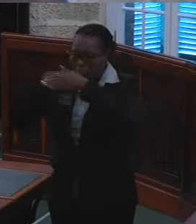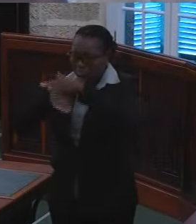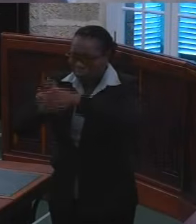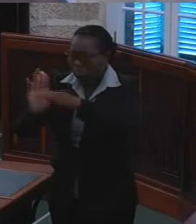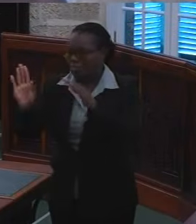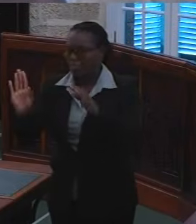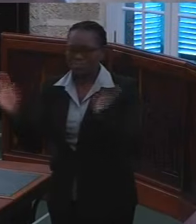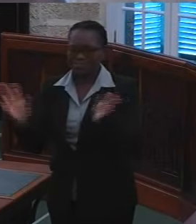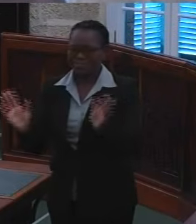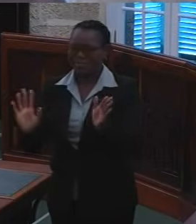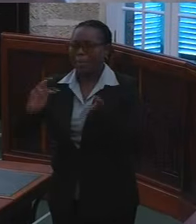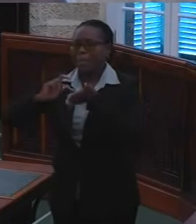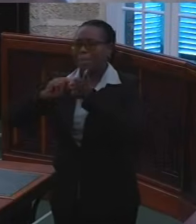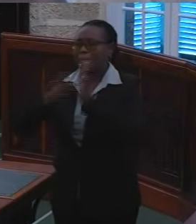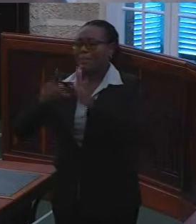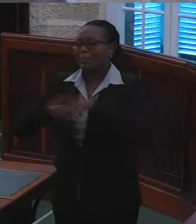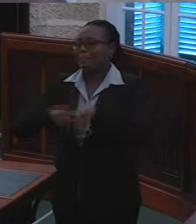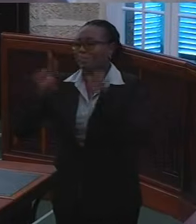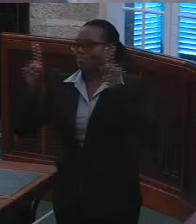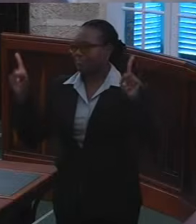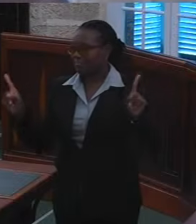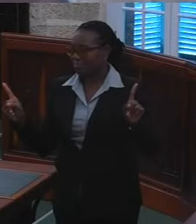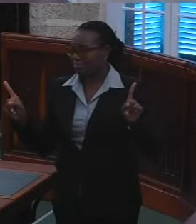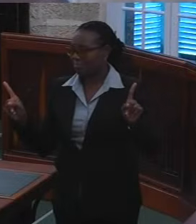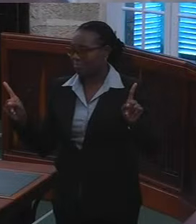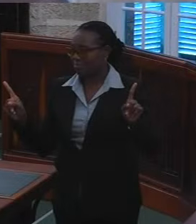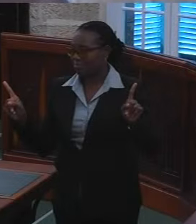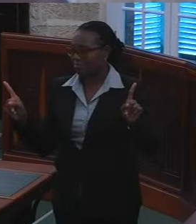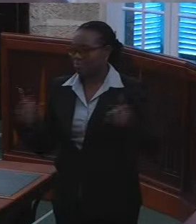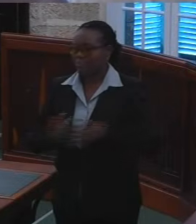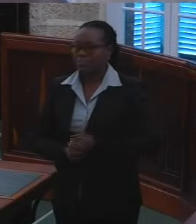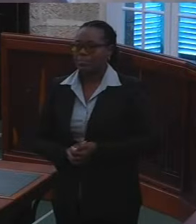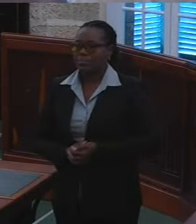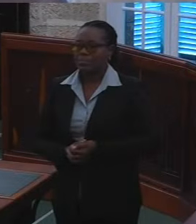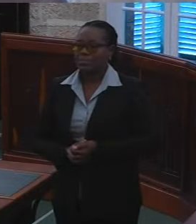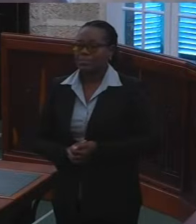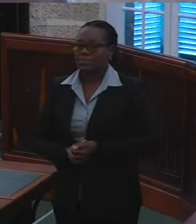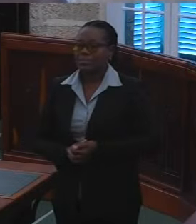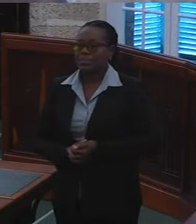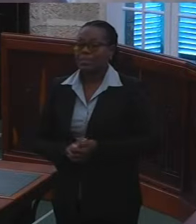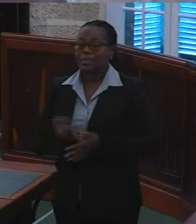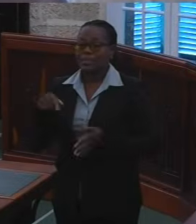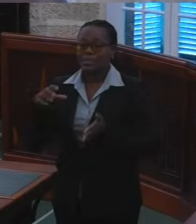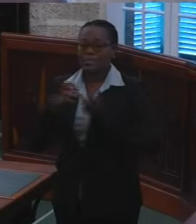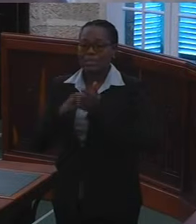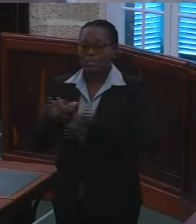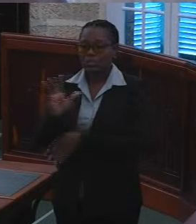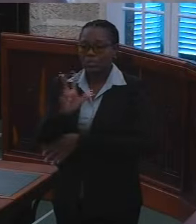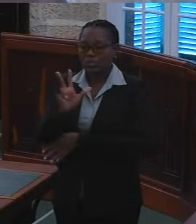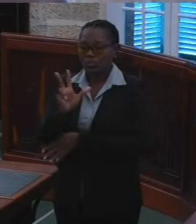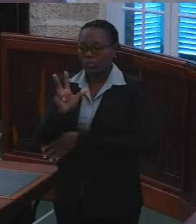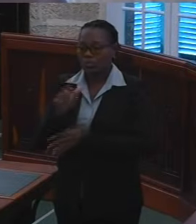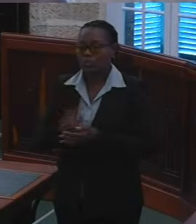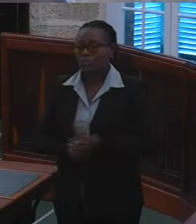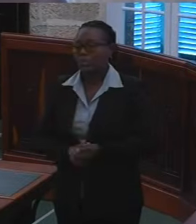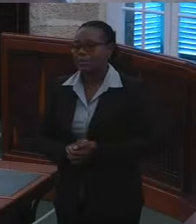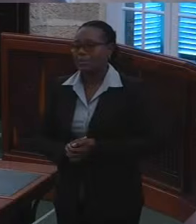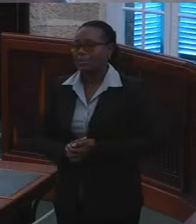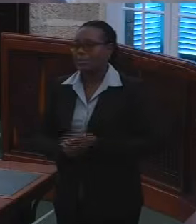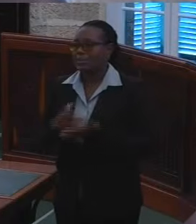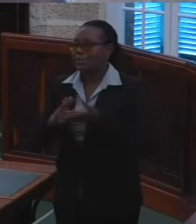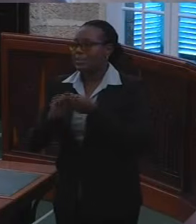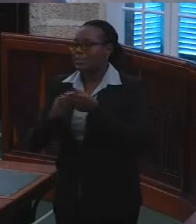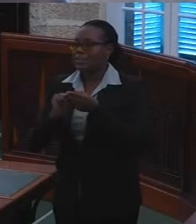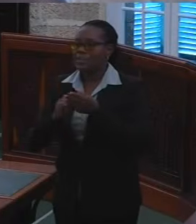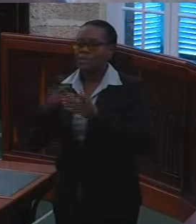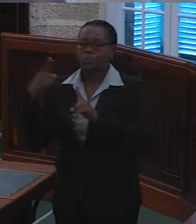make that disparity. In this part, which is section 3 of this legislation, the purpose is